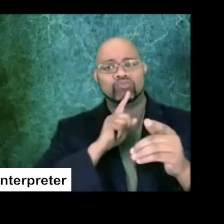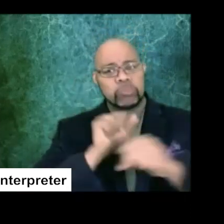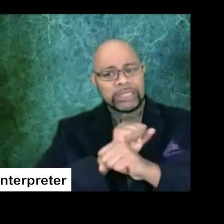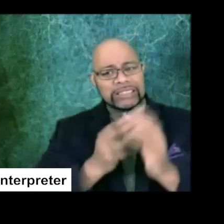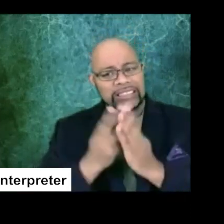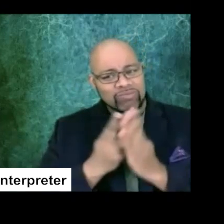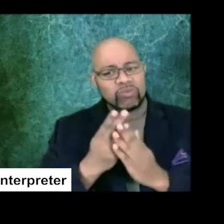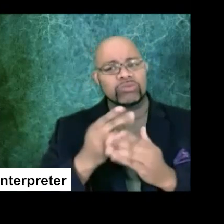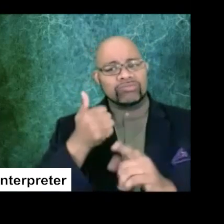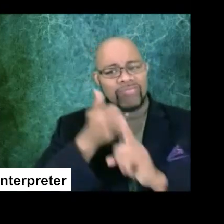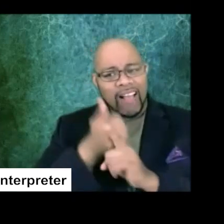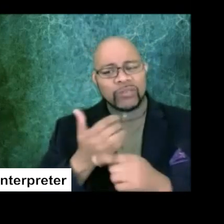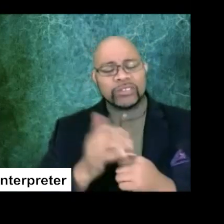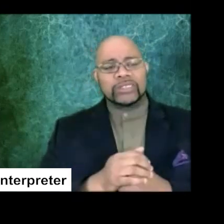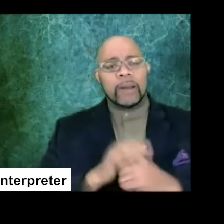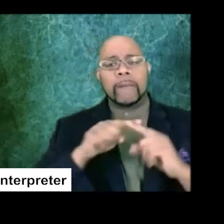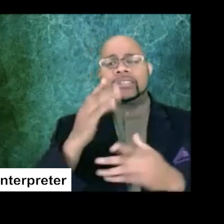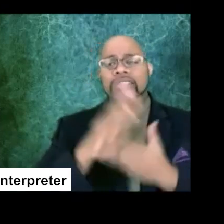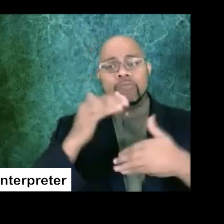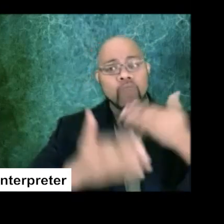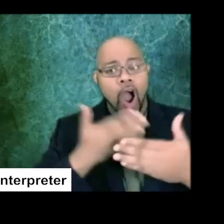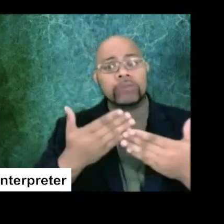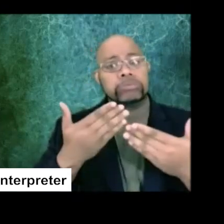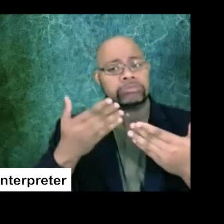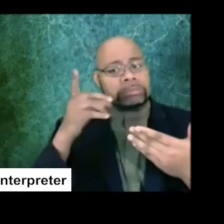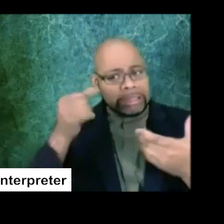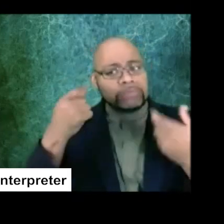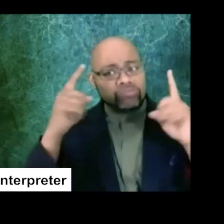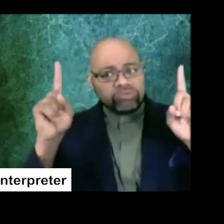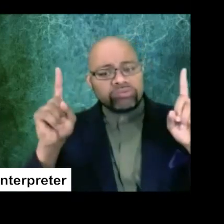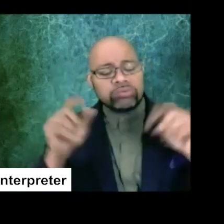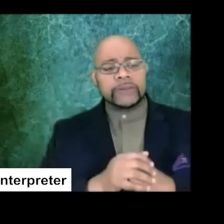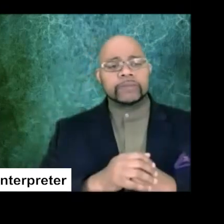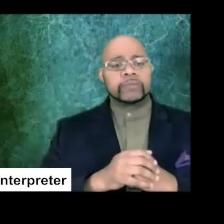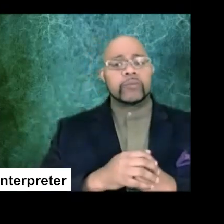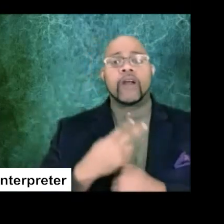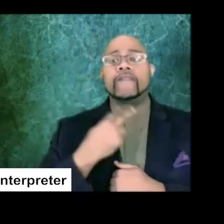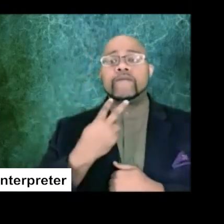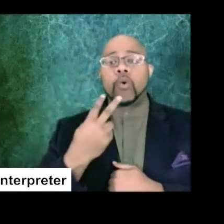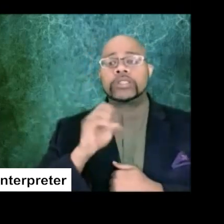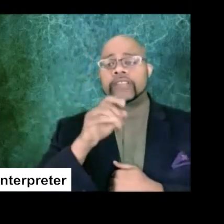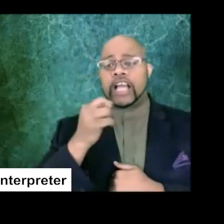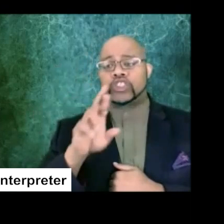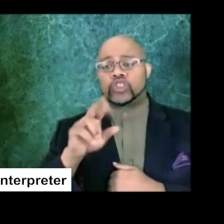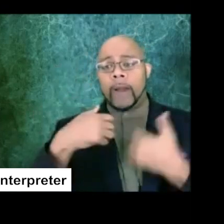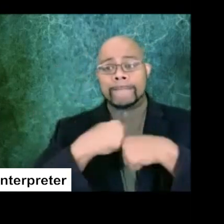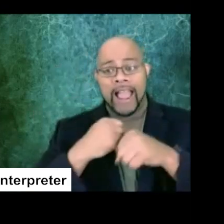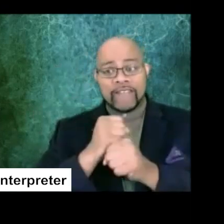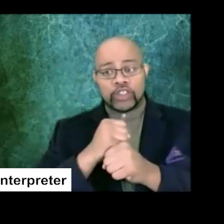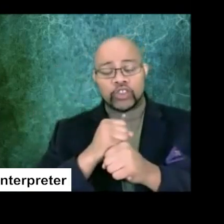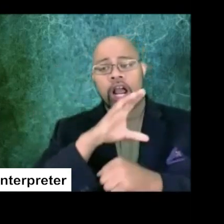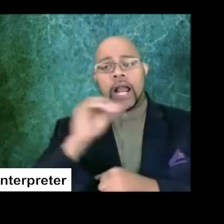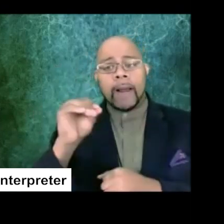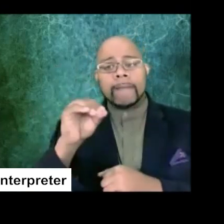selves. But some progress has been made. The voice synthesizer manufacturer